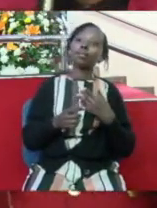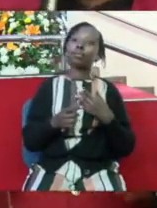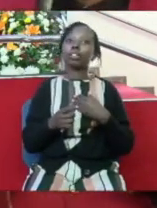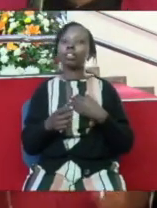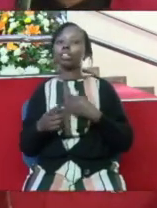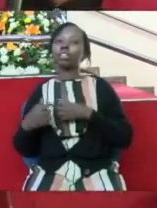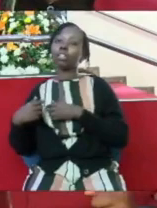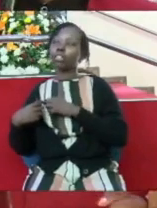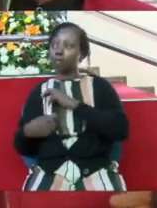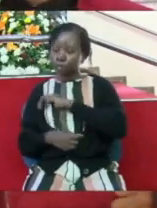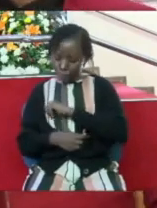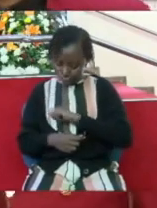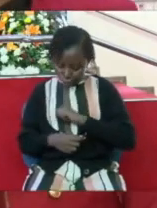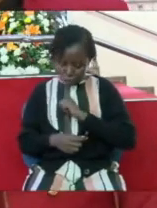mimi